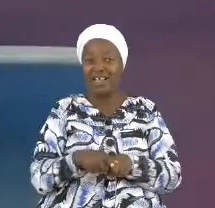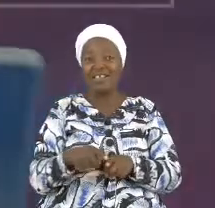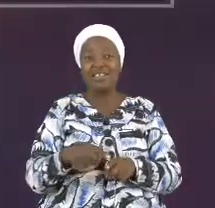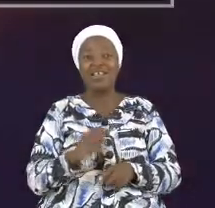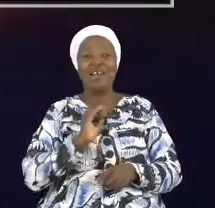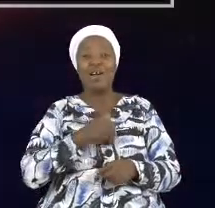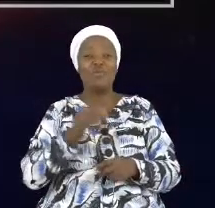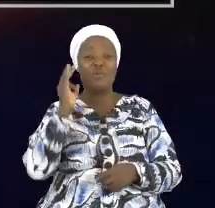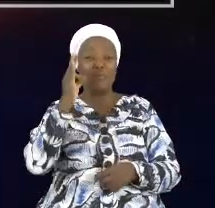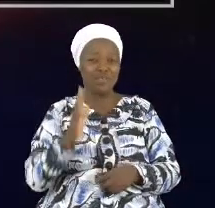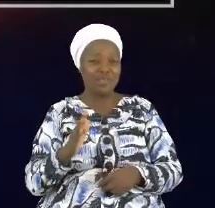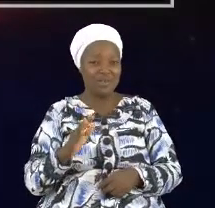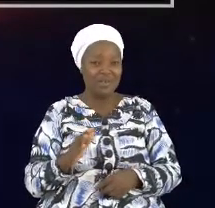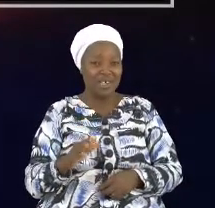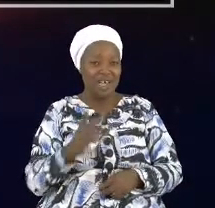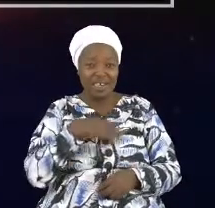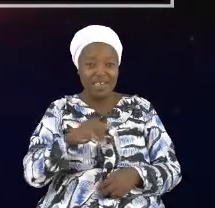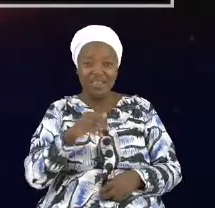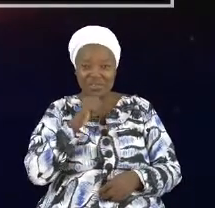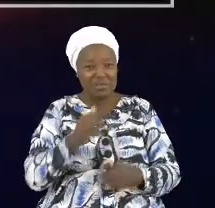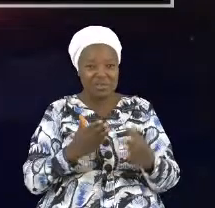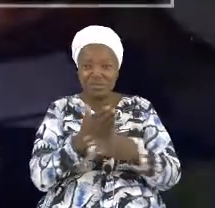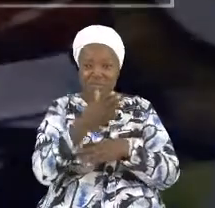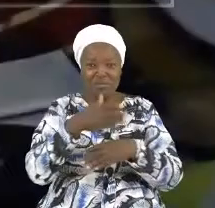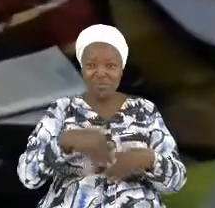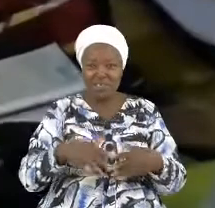I said I'm not through yet.